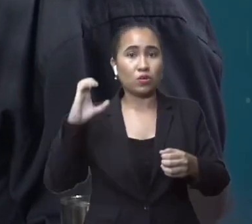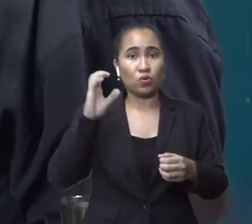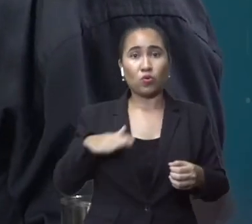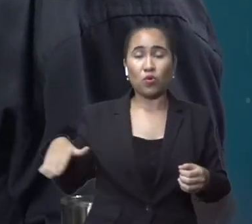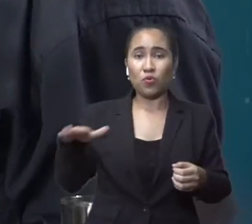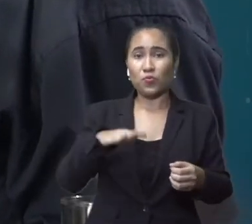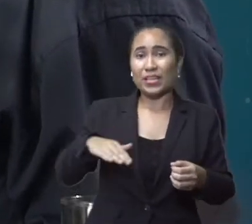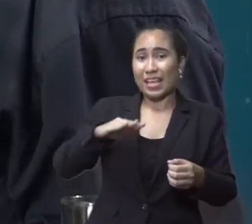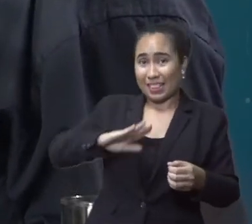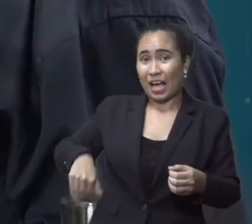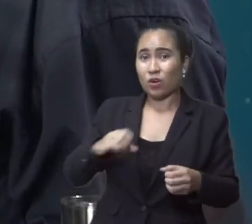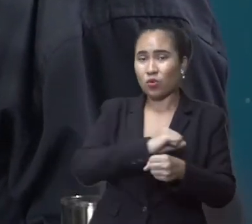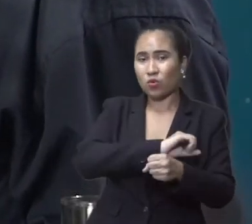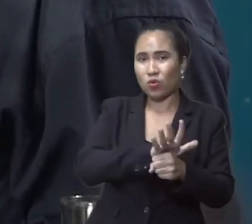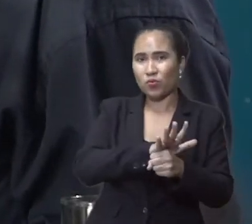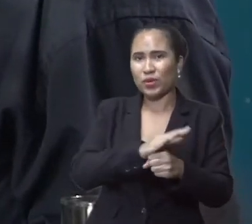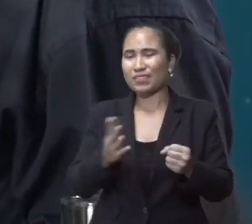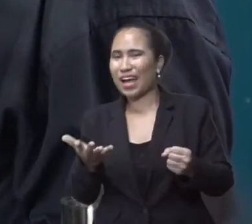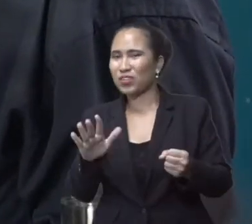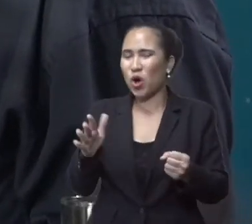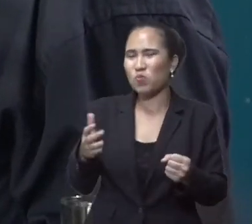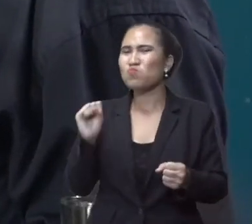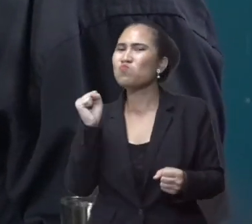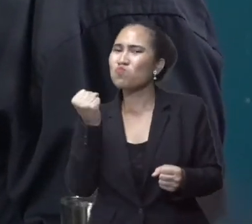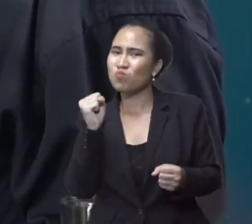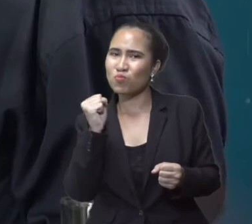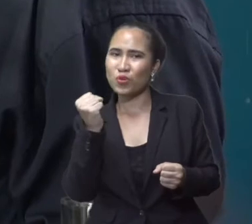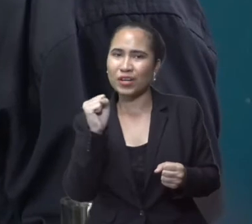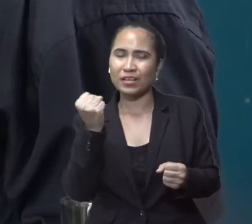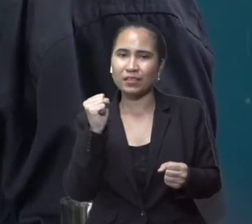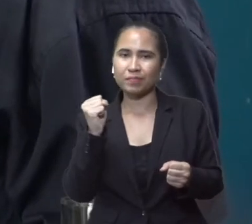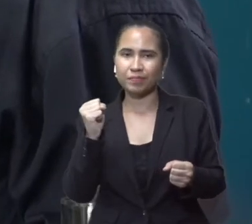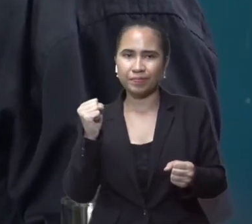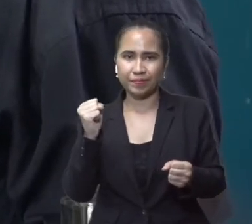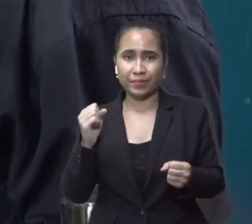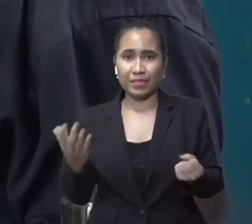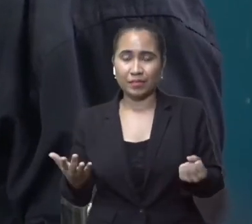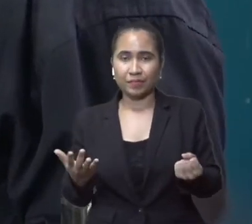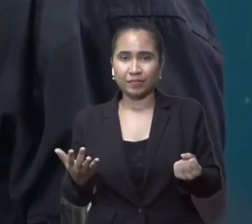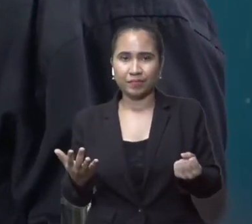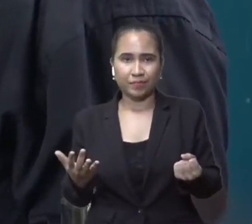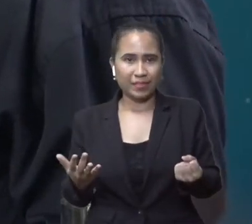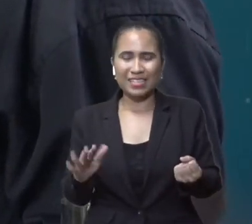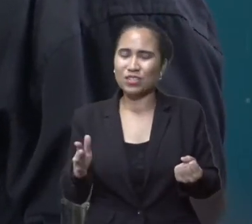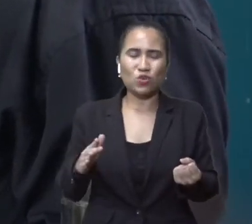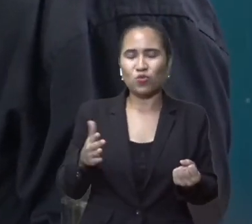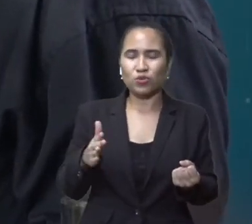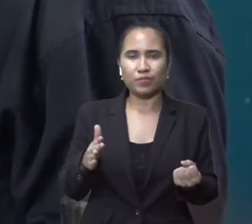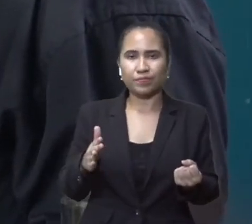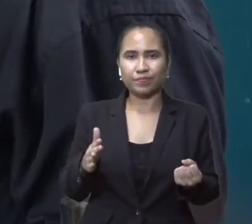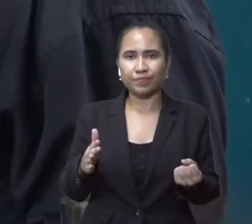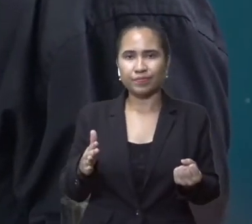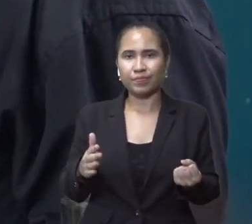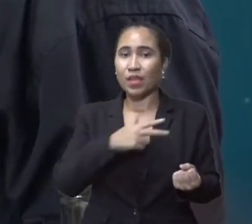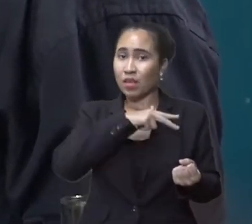to COVID, the economies were not doing too well. Actually, the anticipated growth rate is not that good as